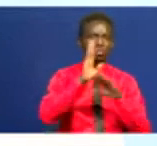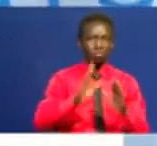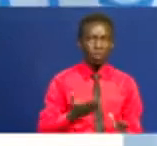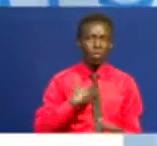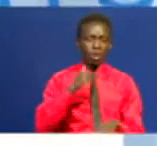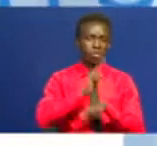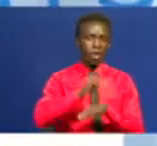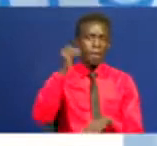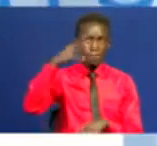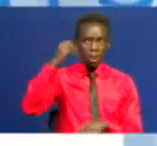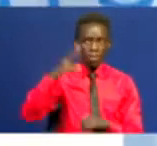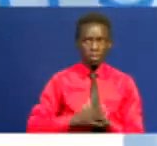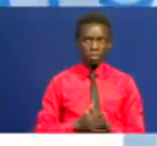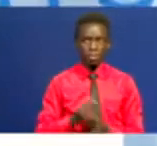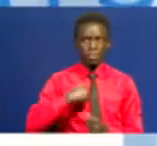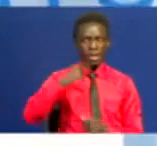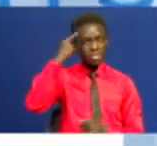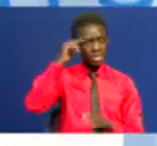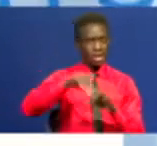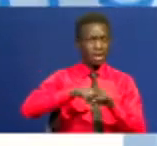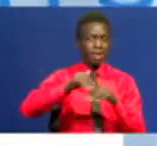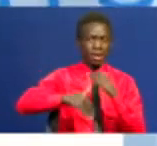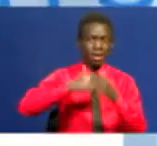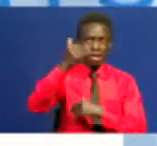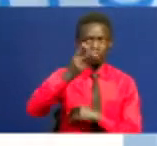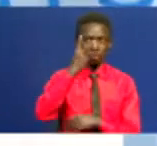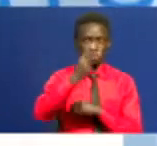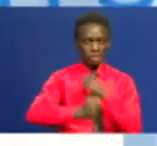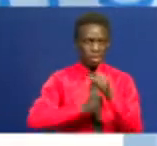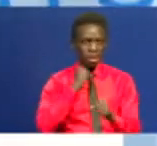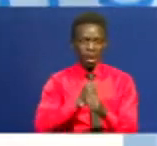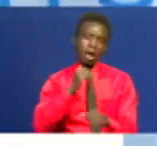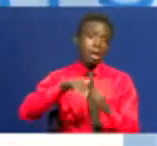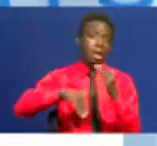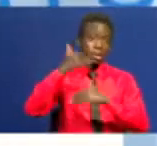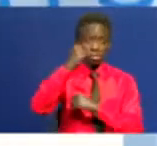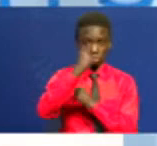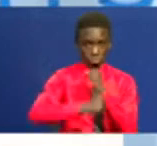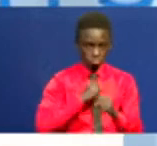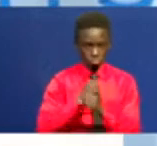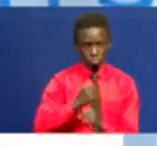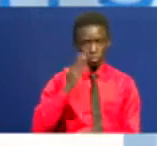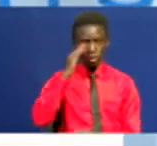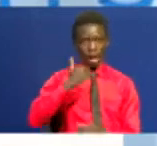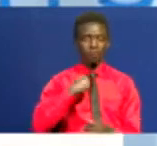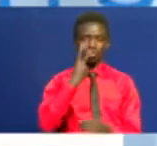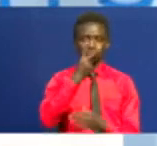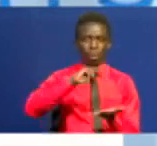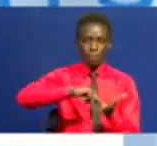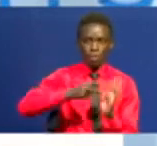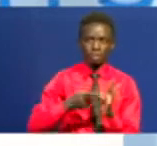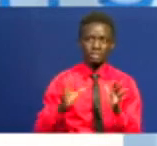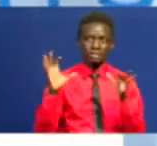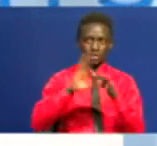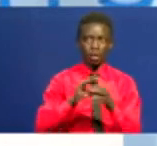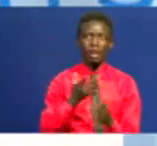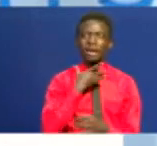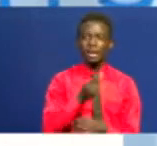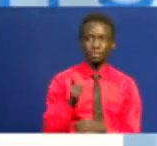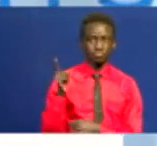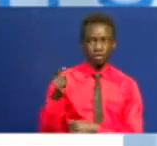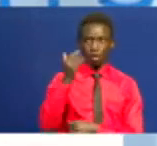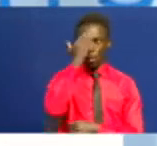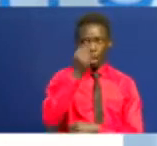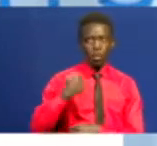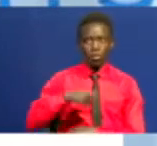the power. I think by the next year, also two projects will be joining, like this one that we are using, because also